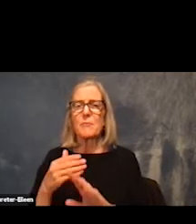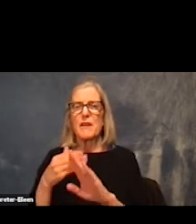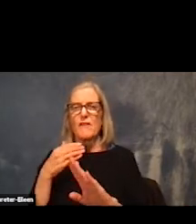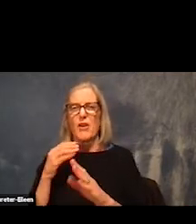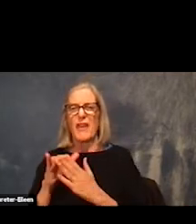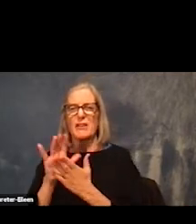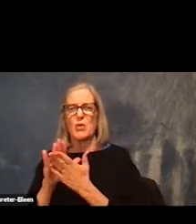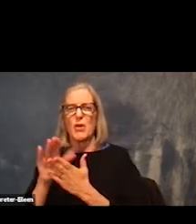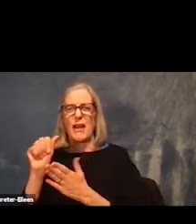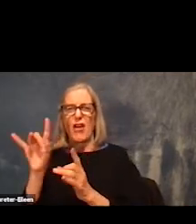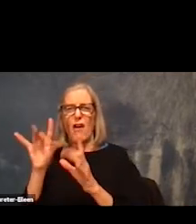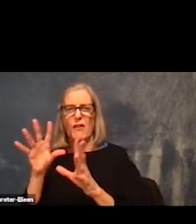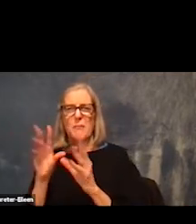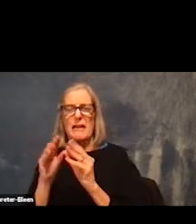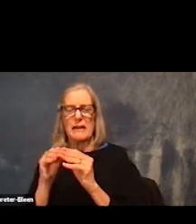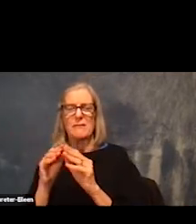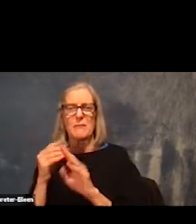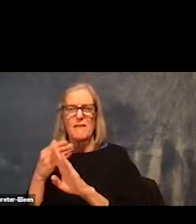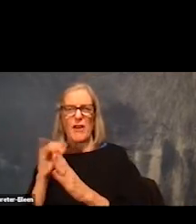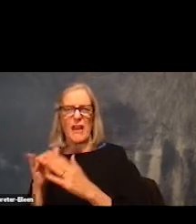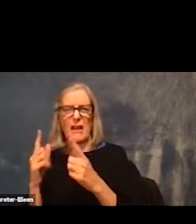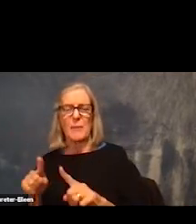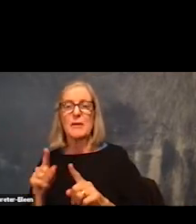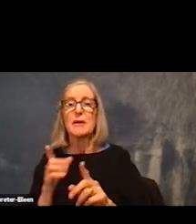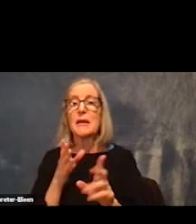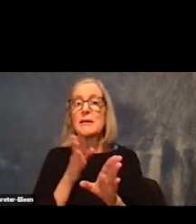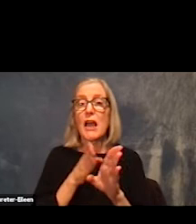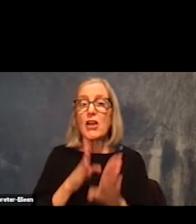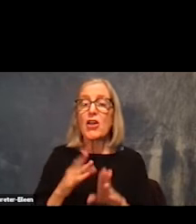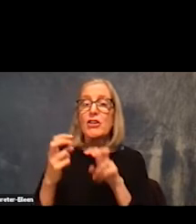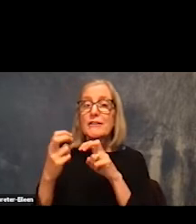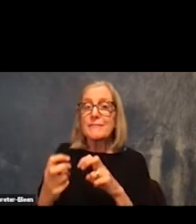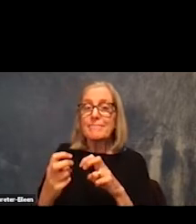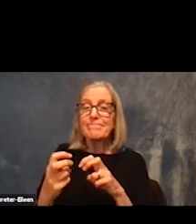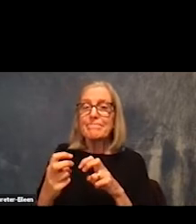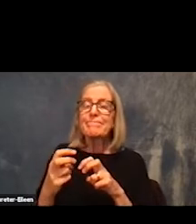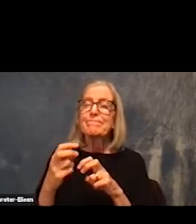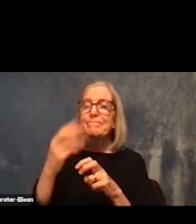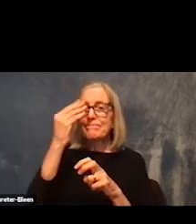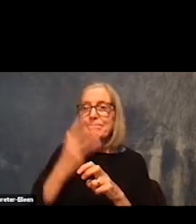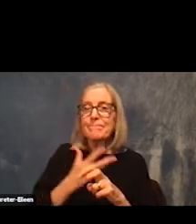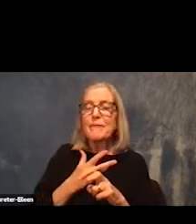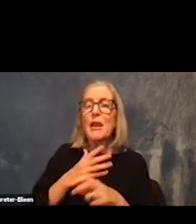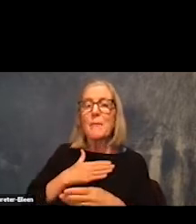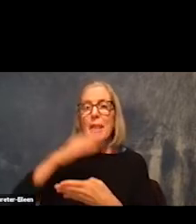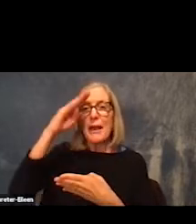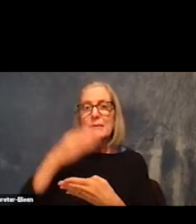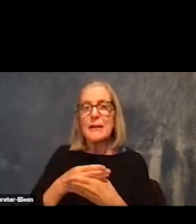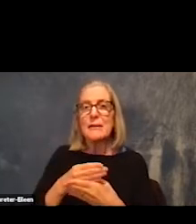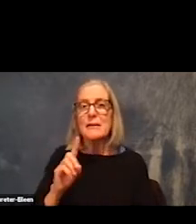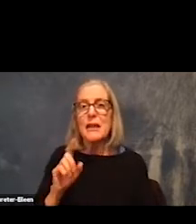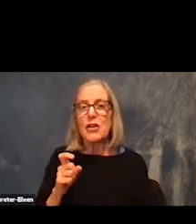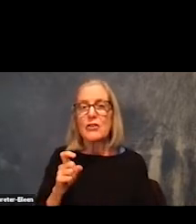A, the psychologist met with me in his office and I heard my son's diagnosis, sensitively and